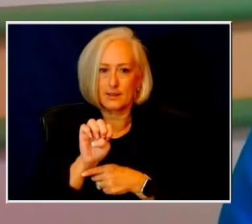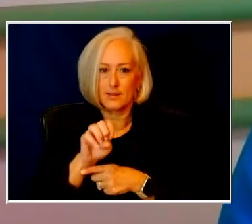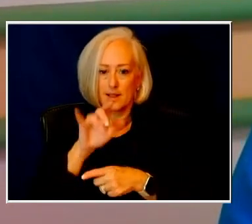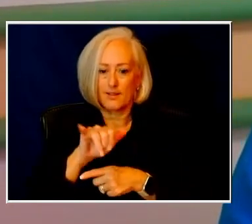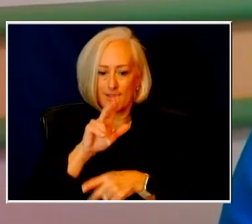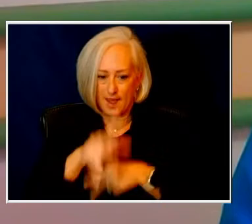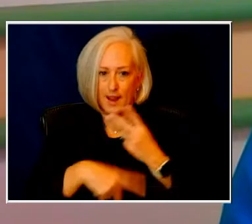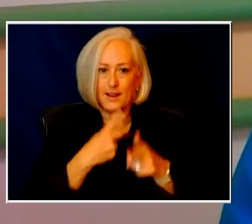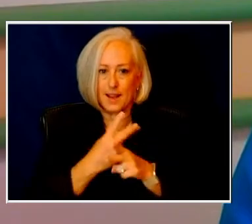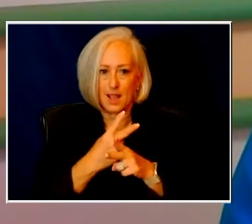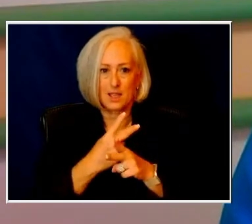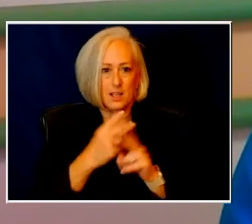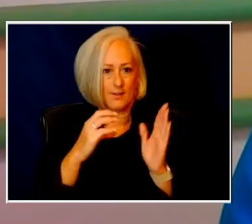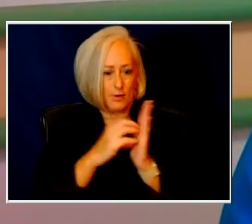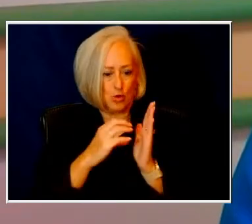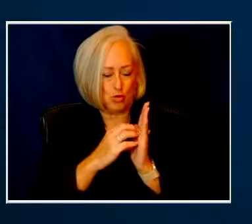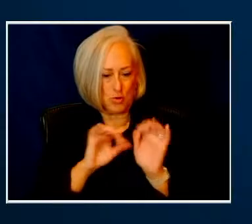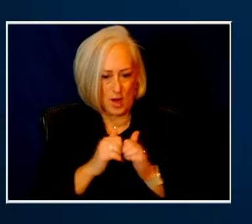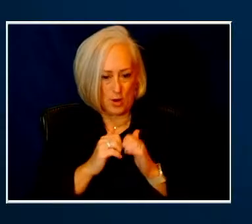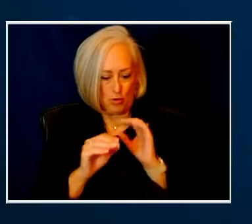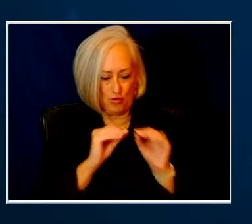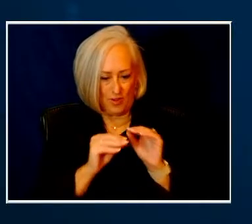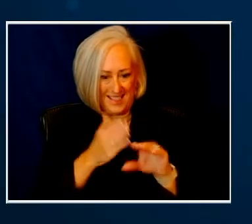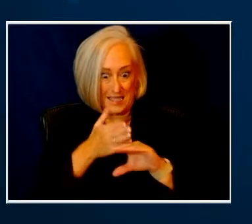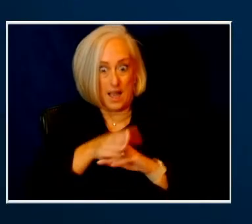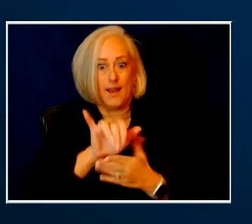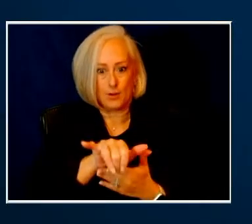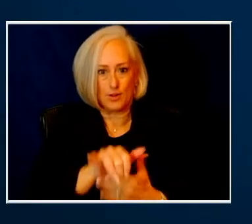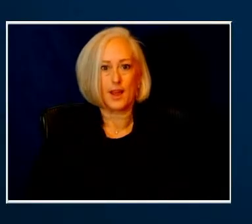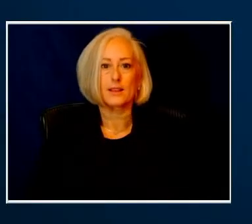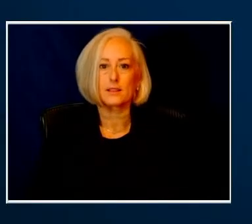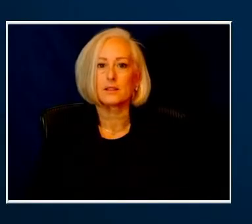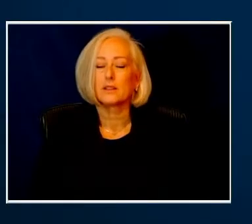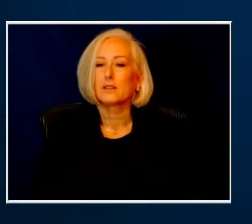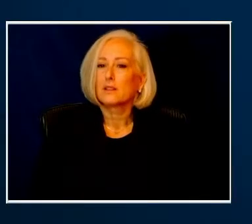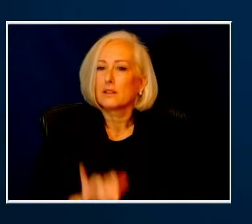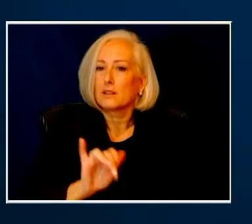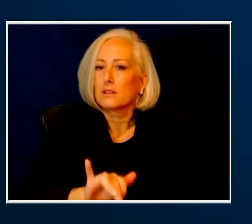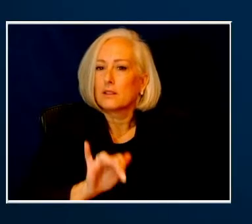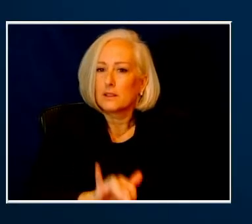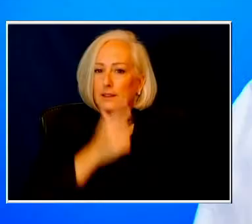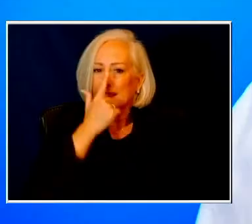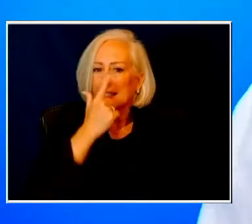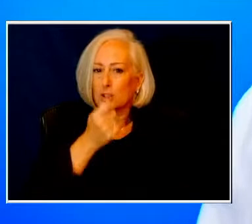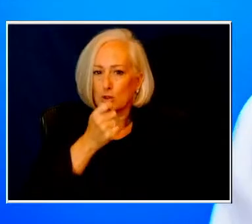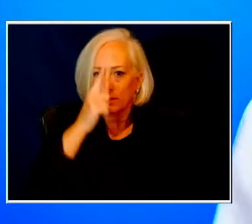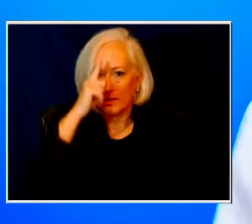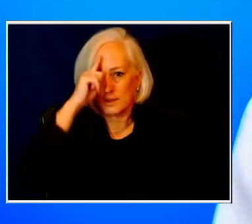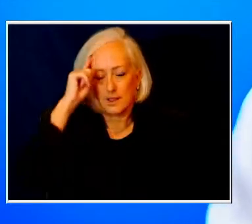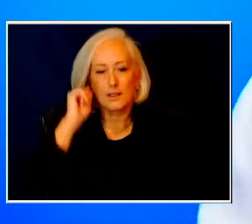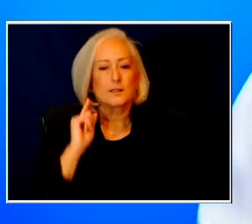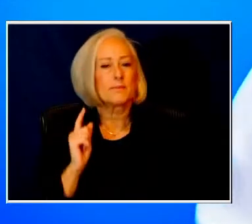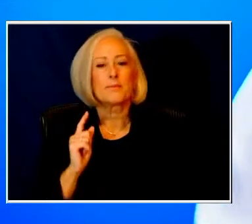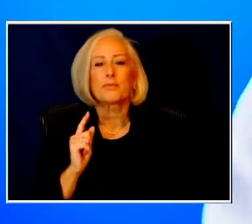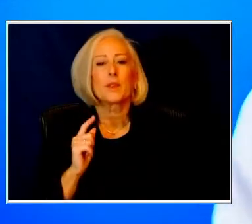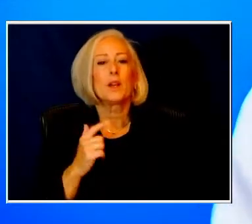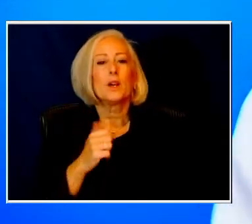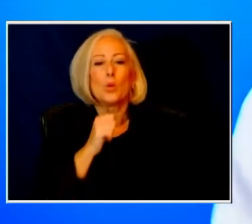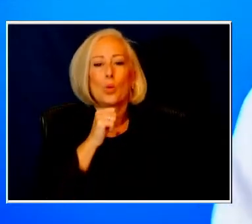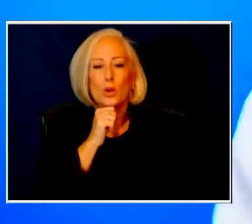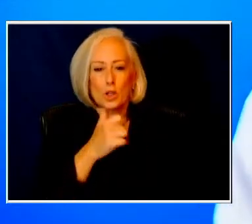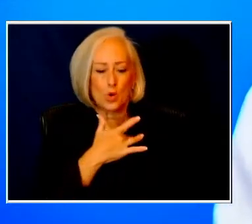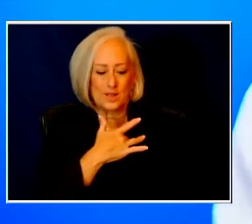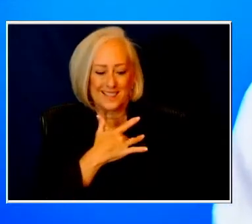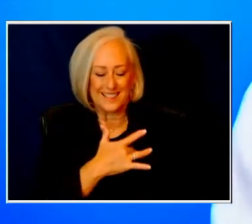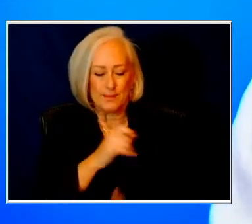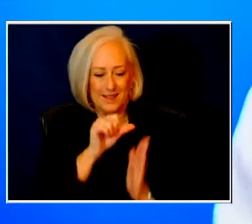the aftermath of it. So one interesting thing, again, we don't operate on children a lot. Dr. Garcia does all the